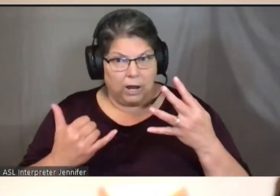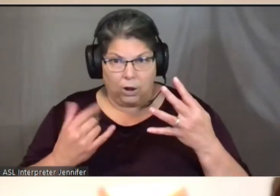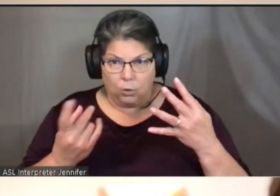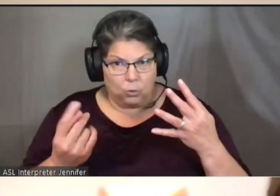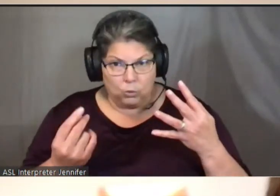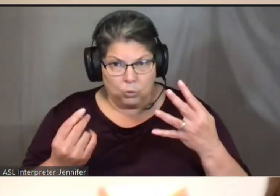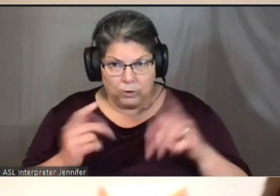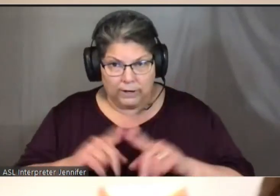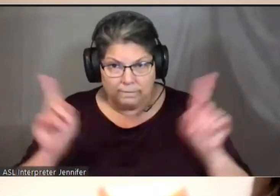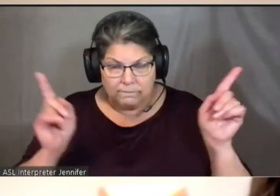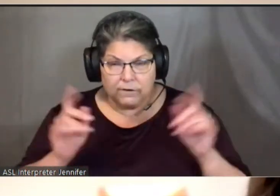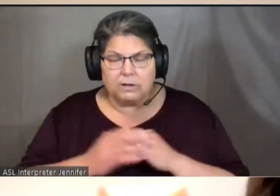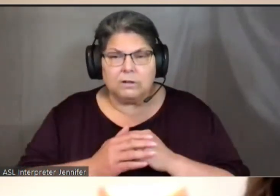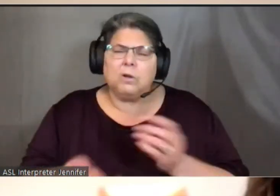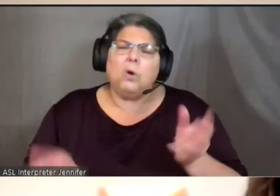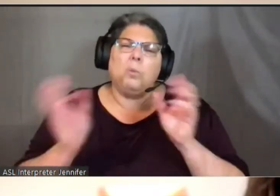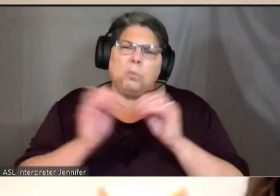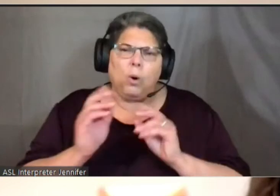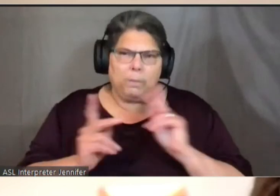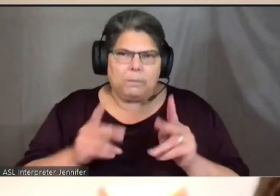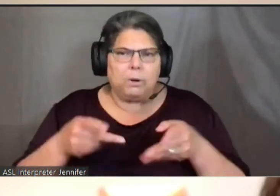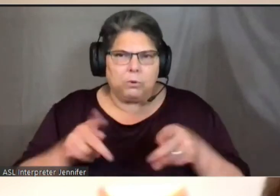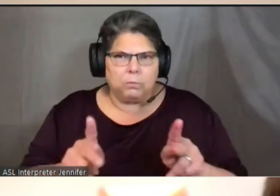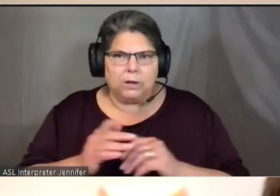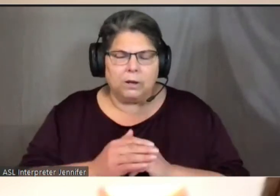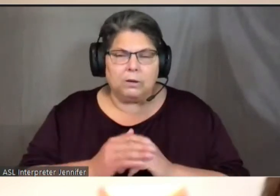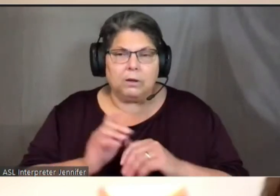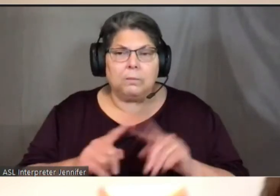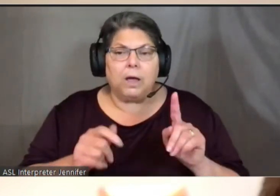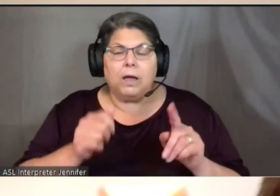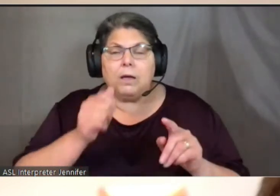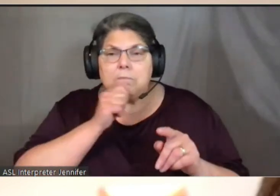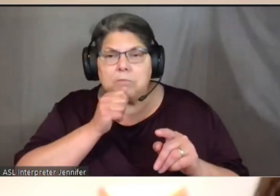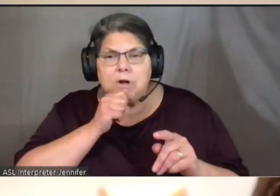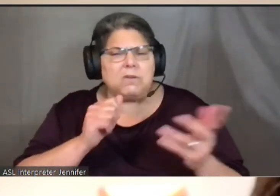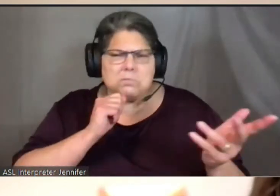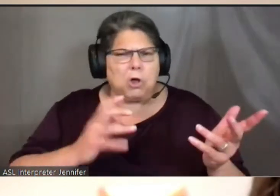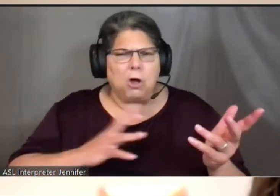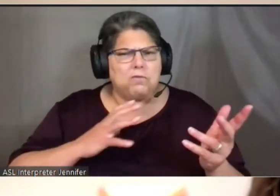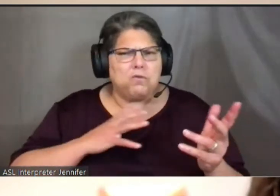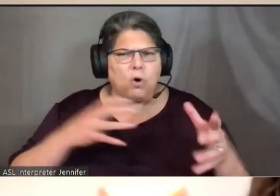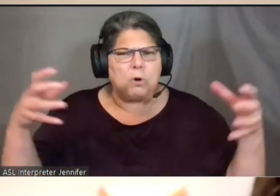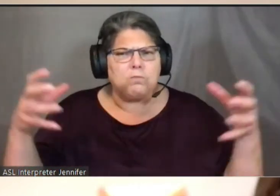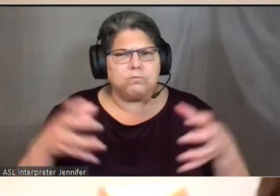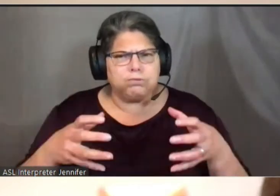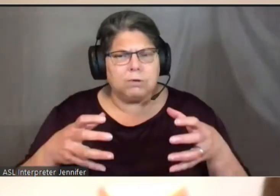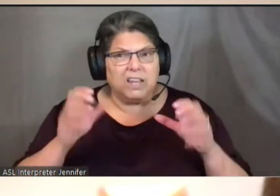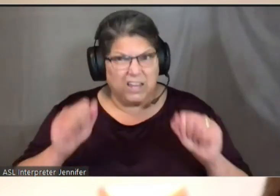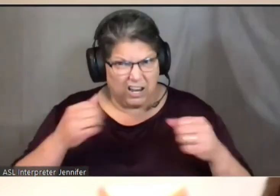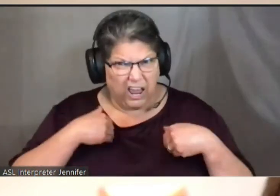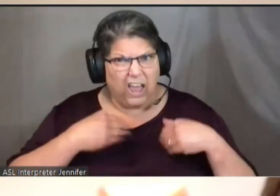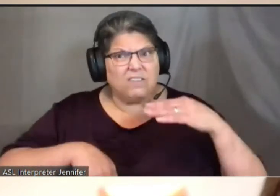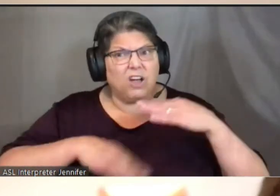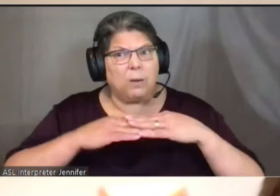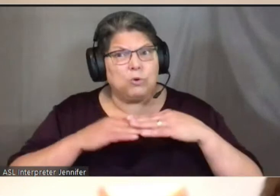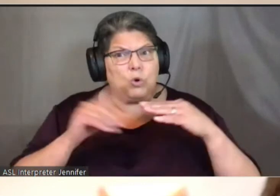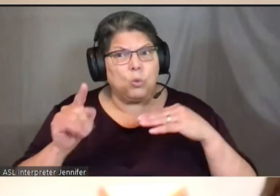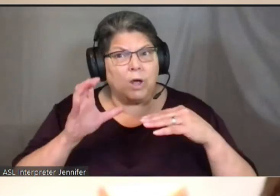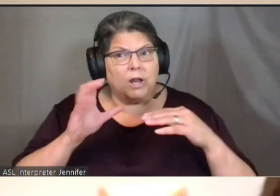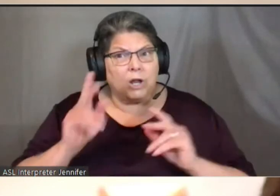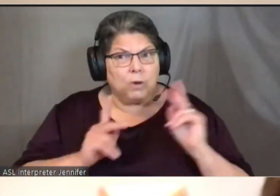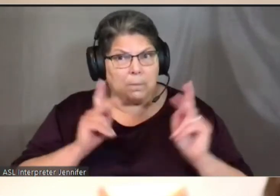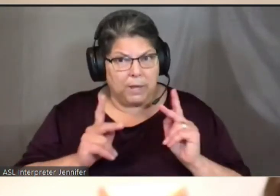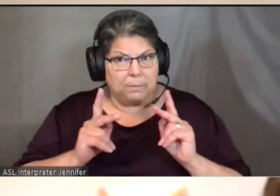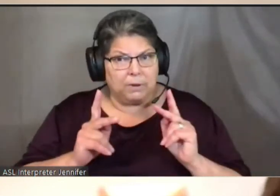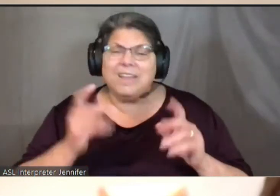that they're higher capacities. But again, private informal gatherings are allowed up to 100 people that can